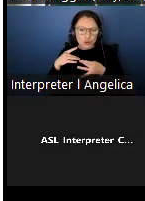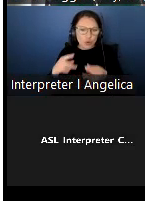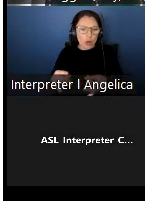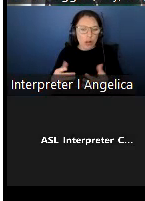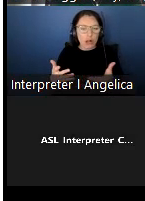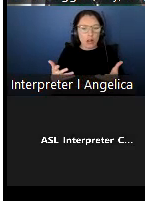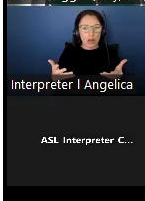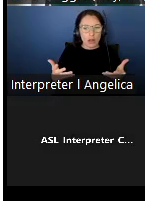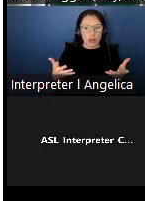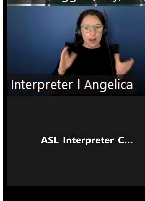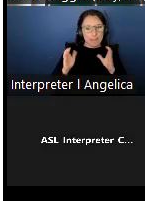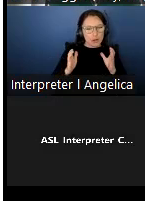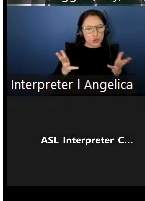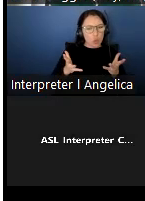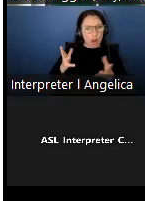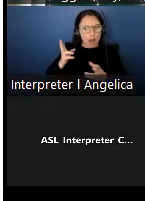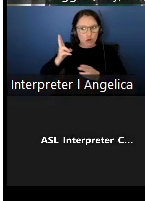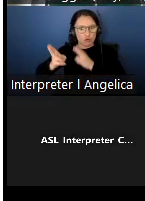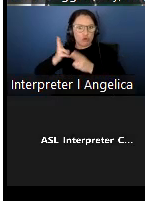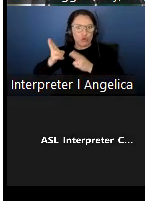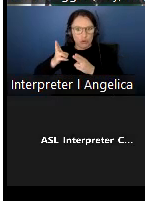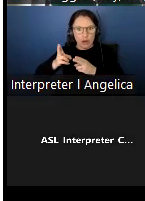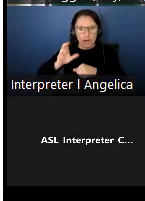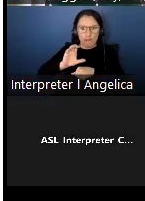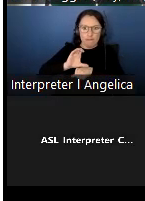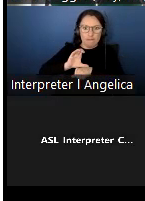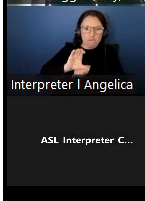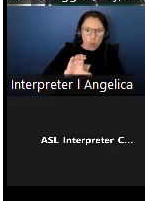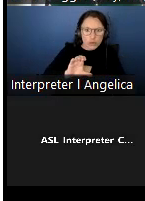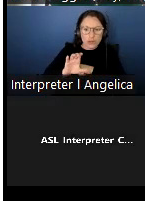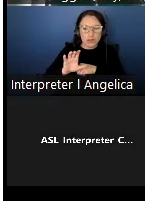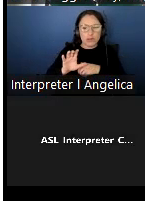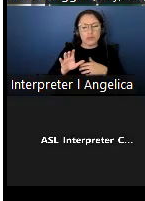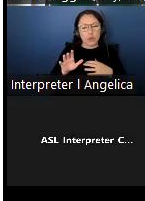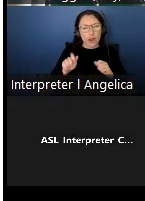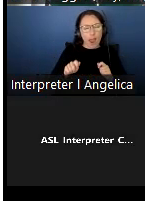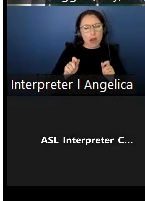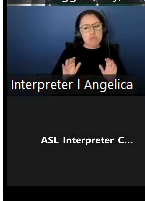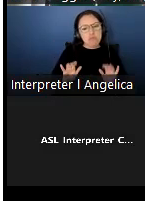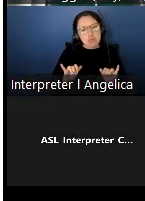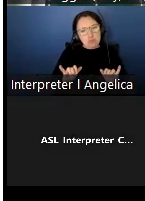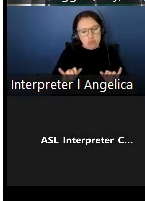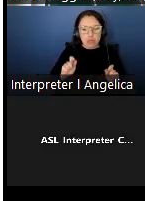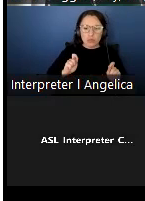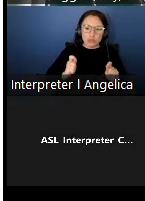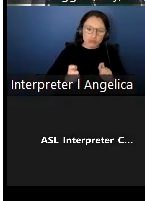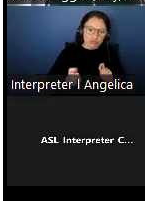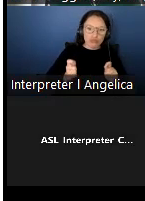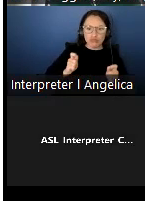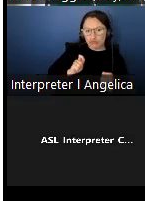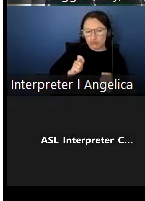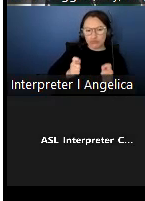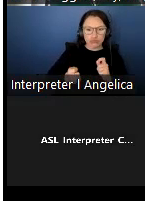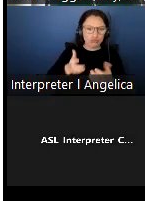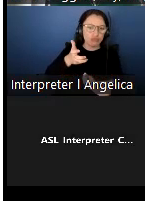feeling rushed or forced, so that you can kind of make adjustments moving forward to refine how these practices take place within